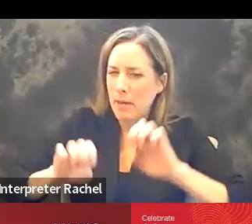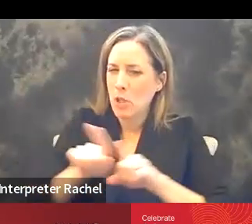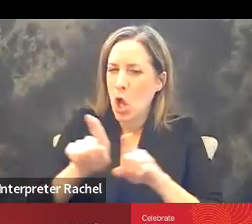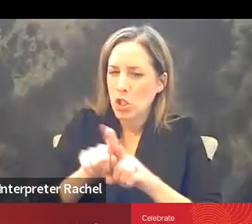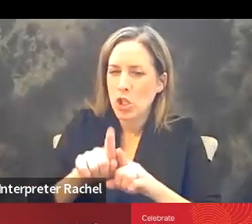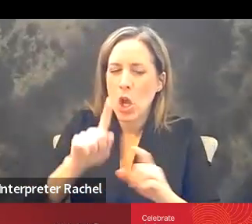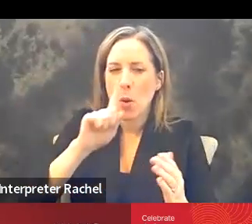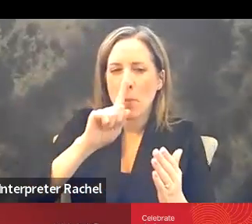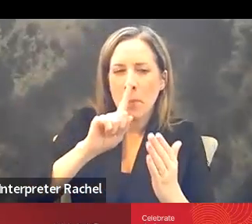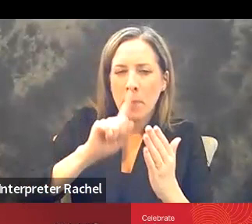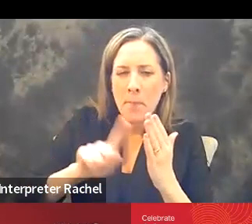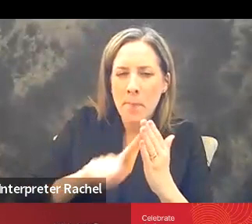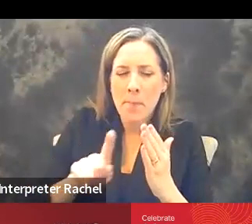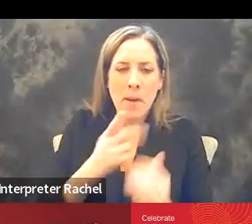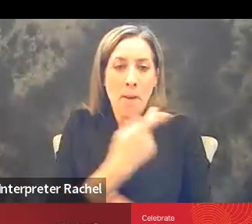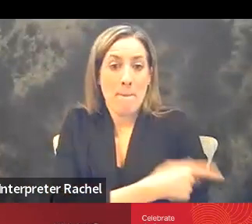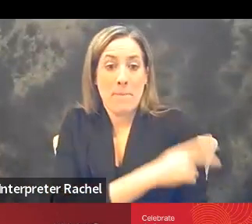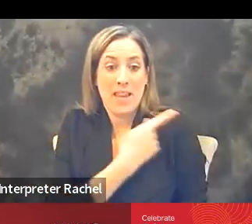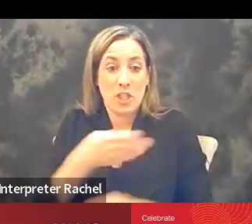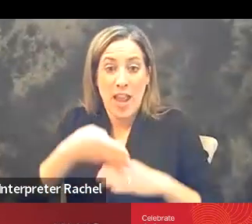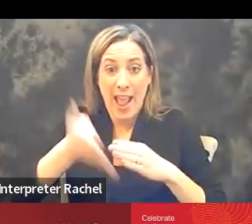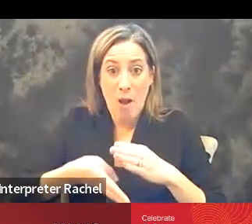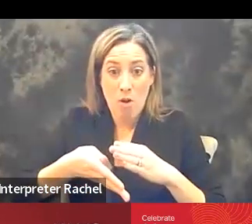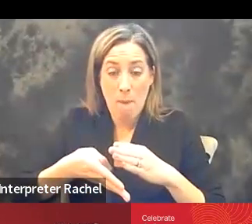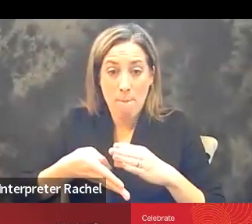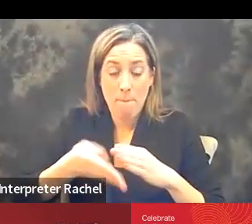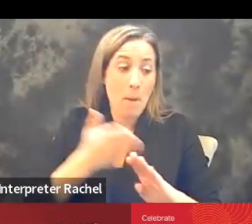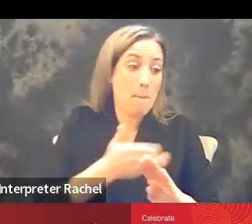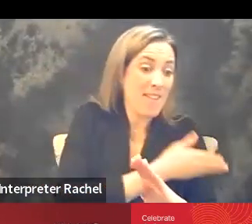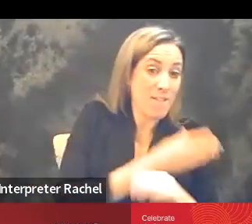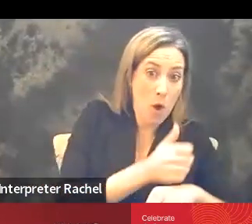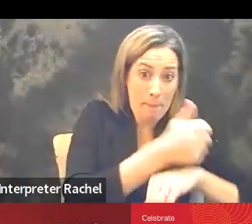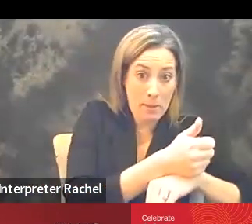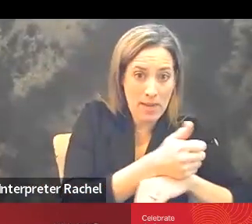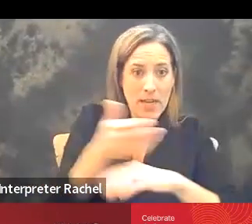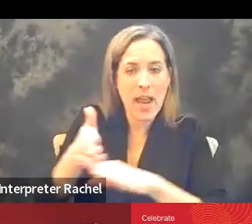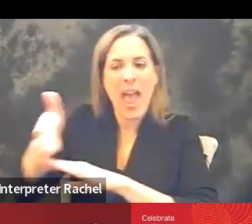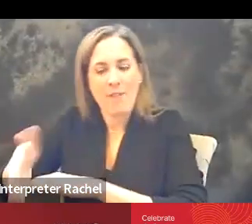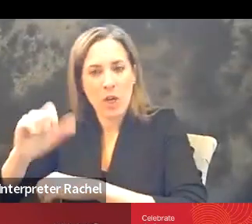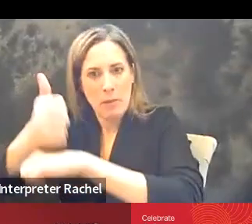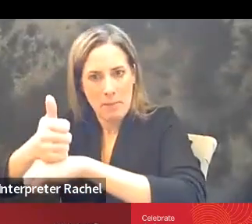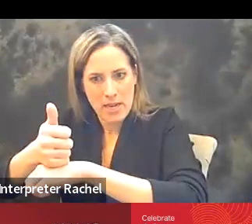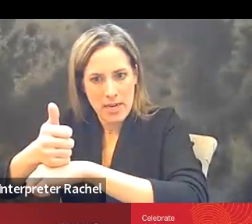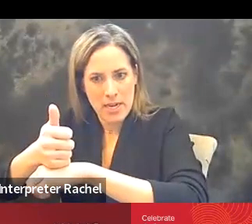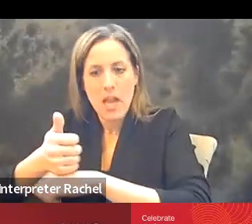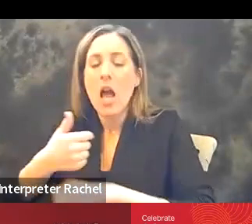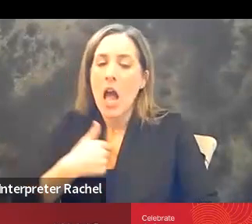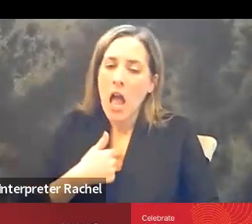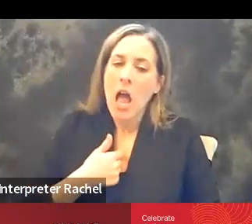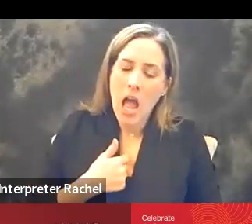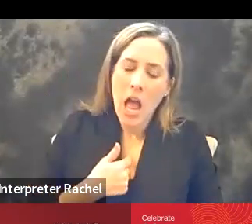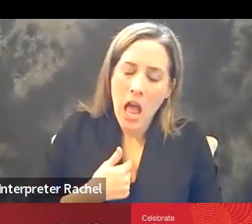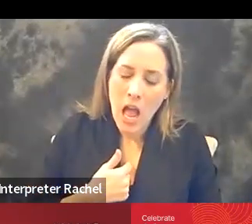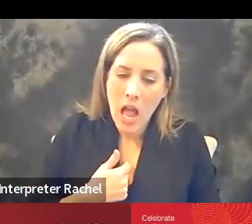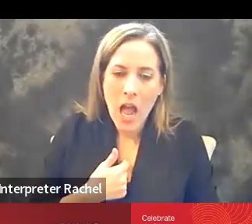of, you know, what is the difference in patient outcomes before something was implemented and then after something was implemented. And you know, I will say this isn't